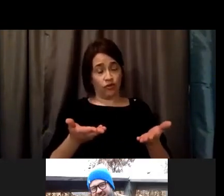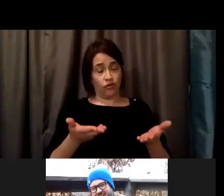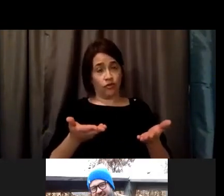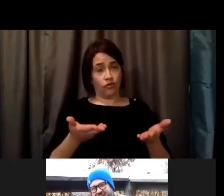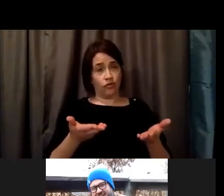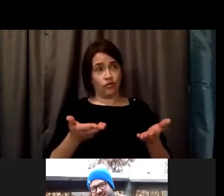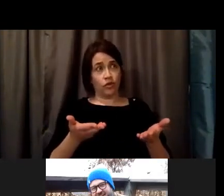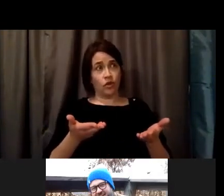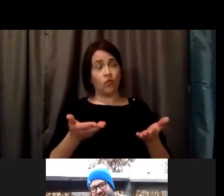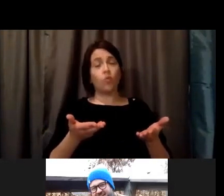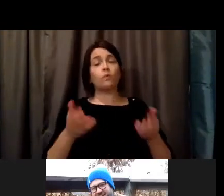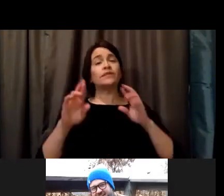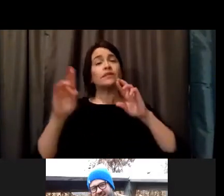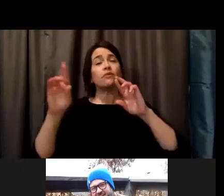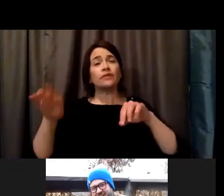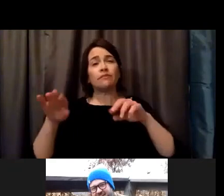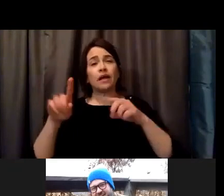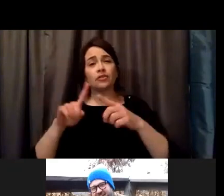in Cambodia?